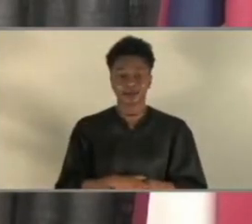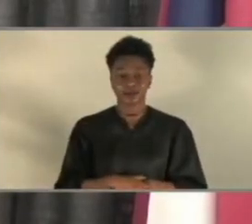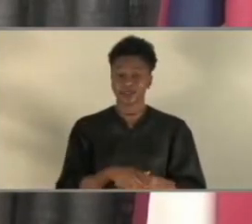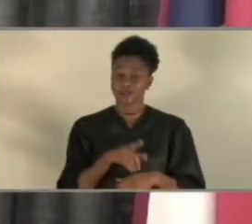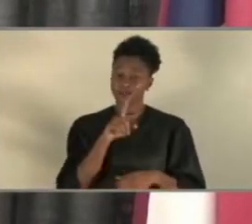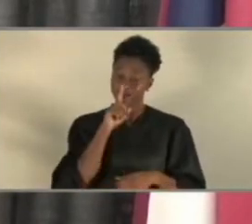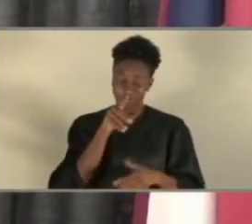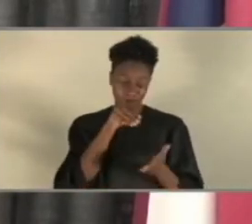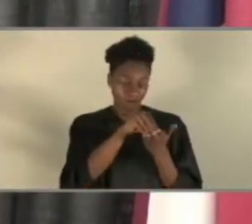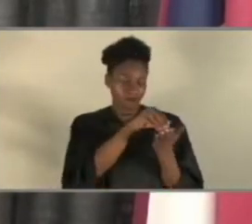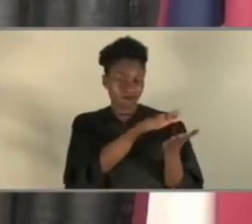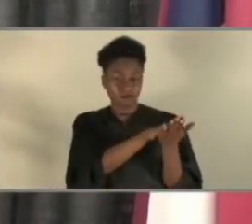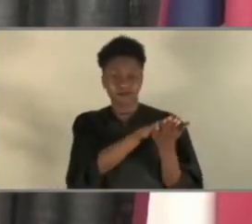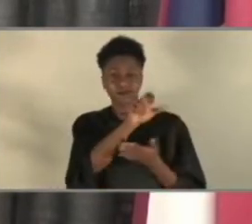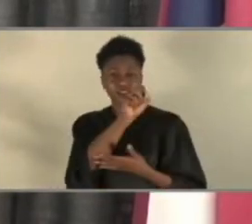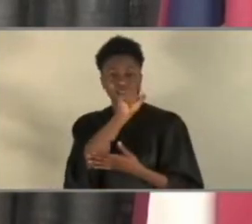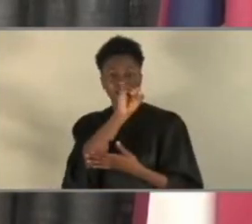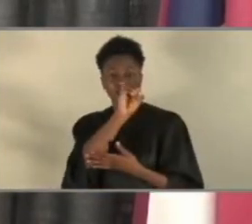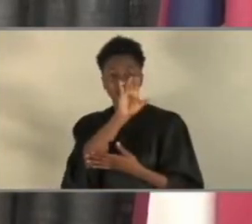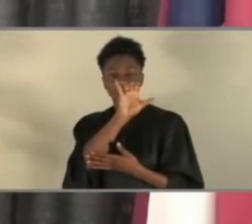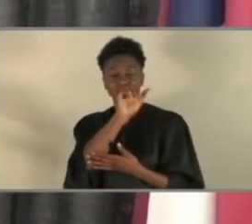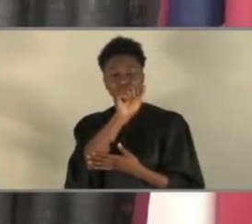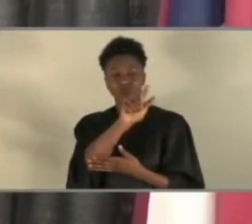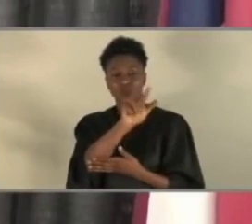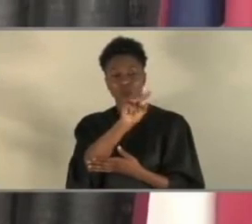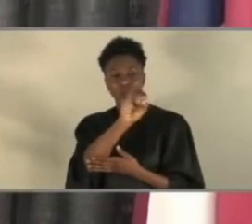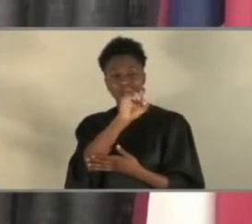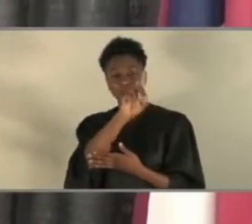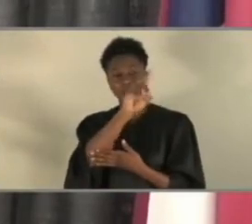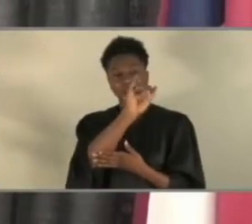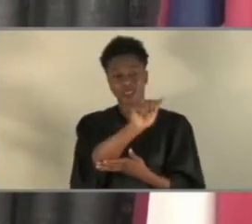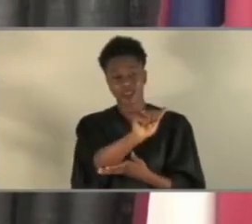Immediately post it to your social media